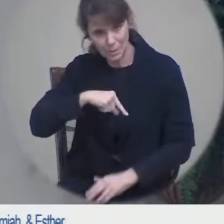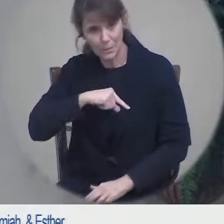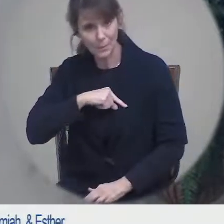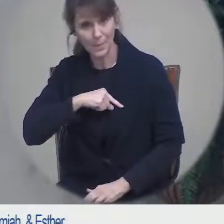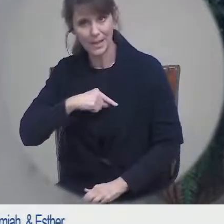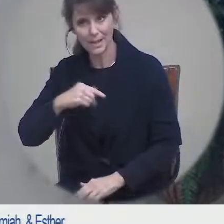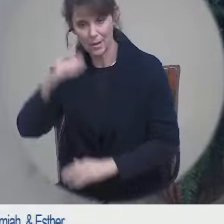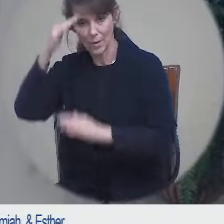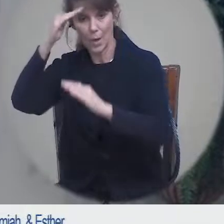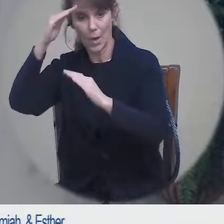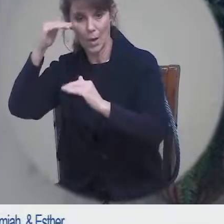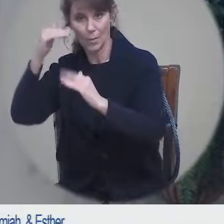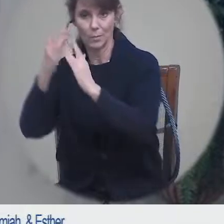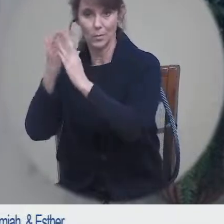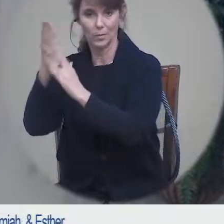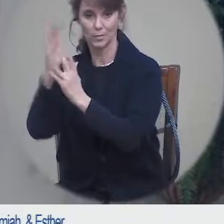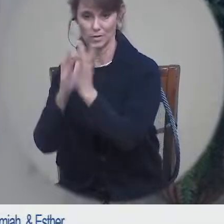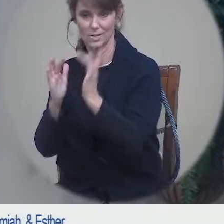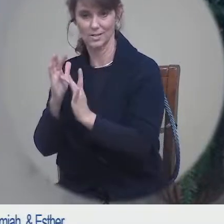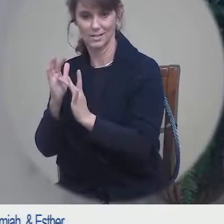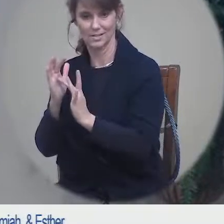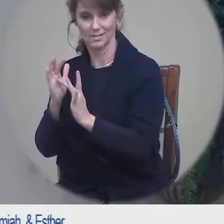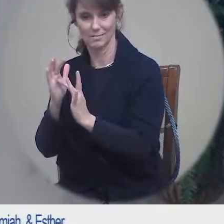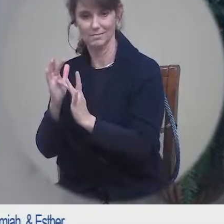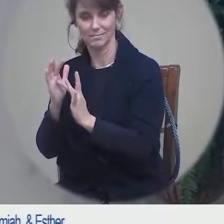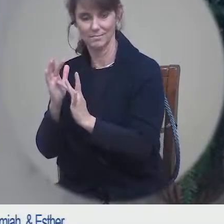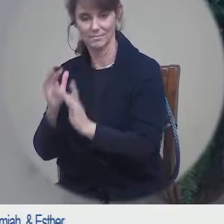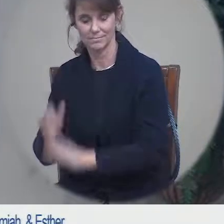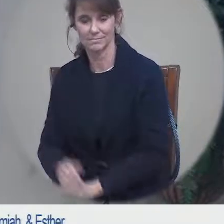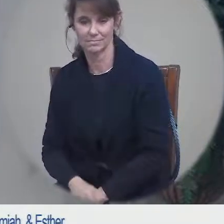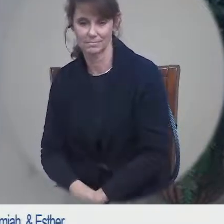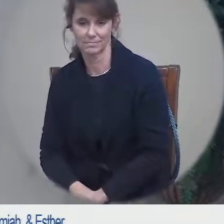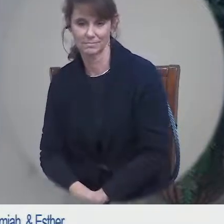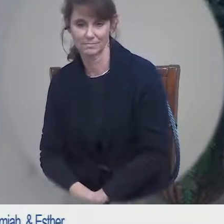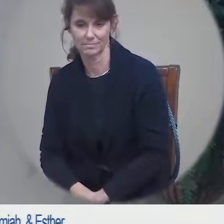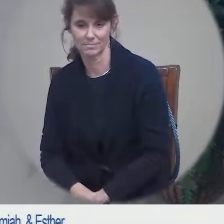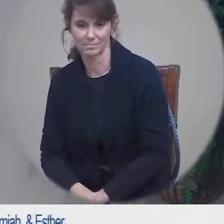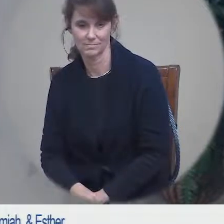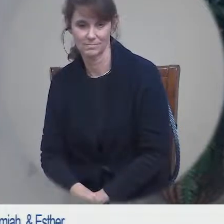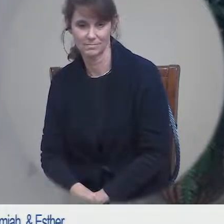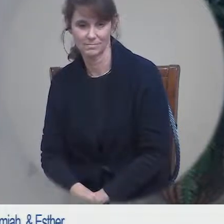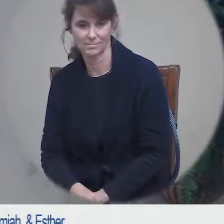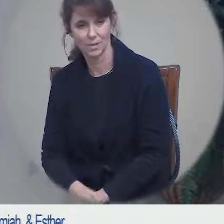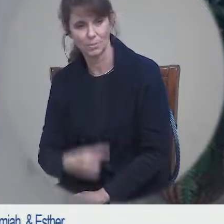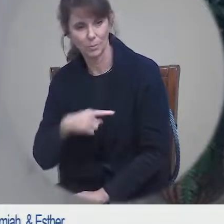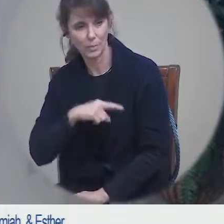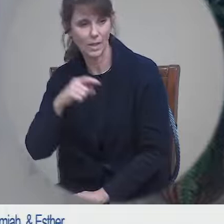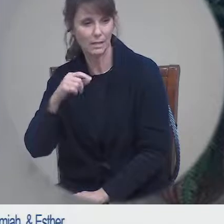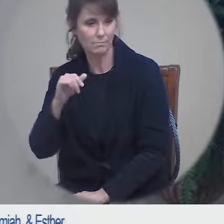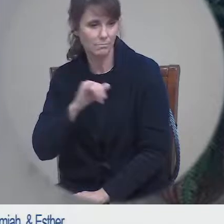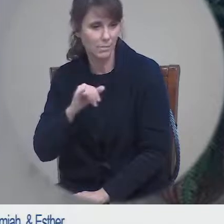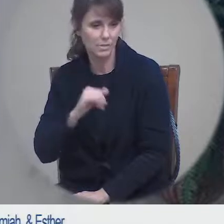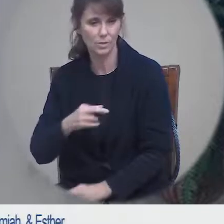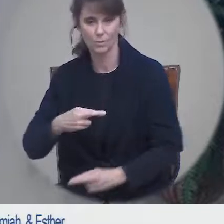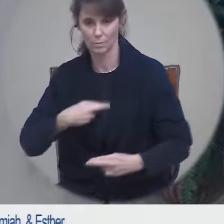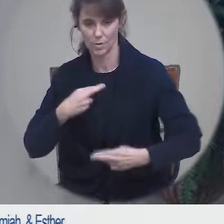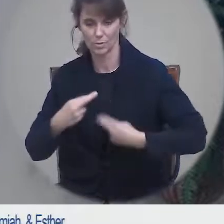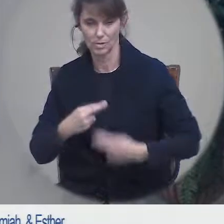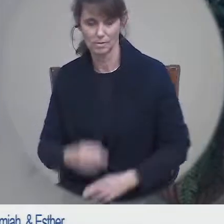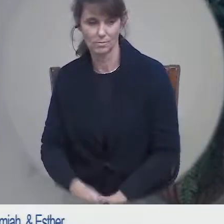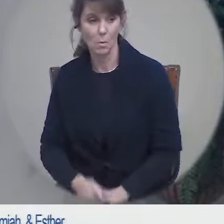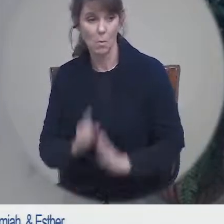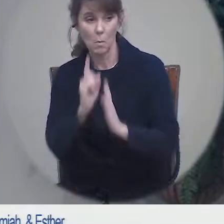I don't know. But I do think there is something there for us to consider and rejoice in. We got about a minute left.